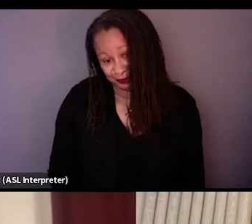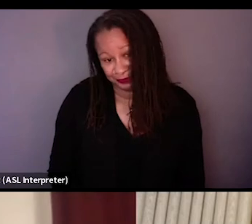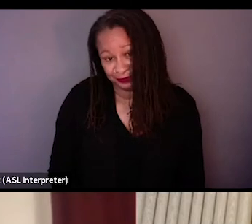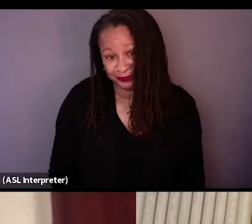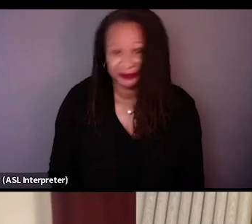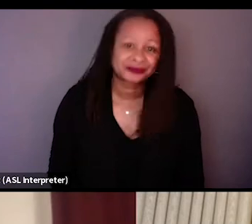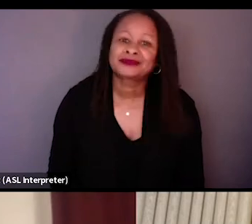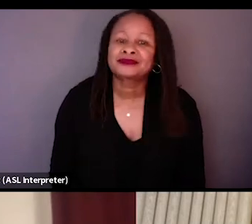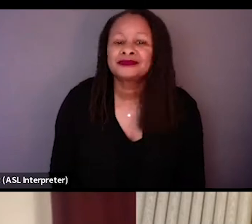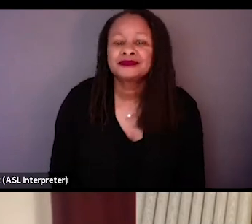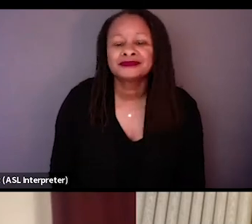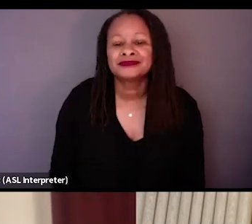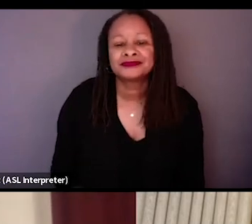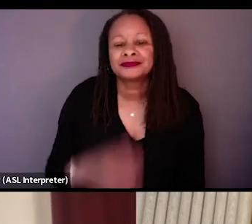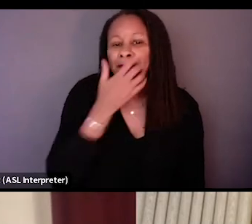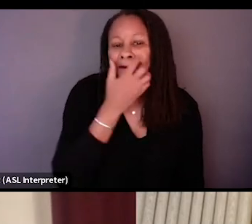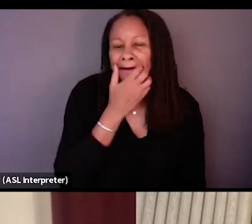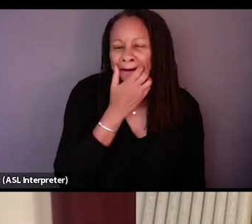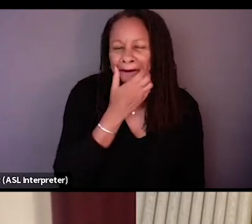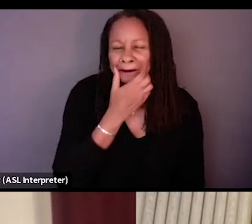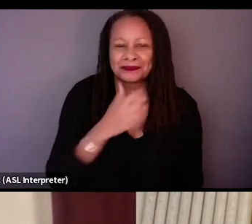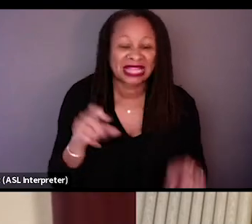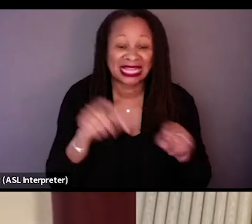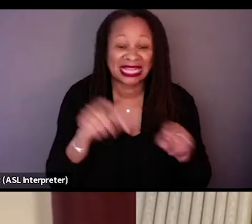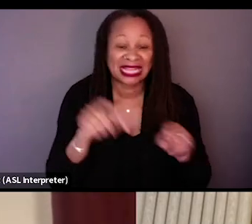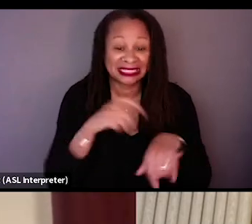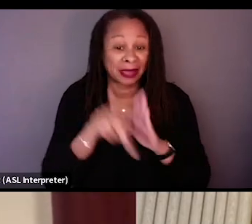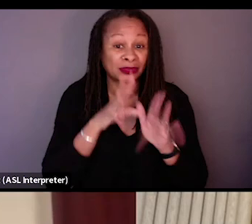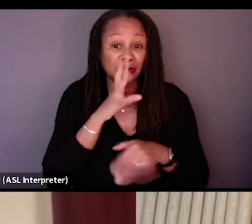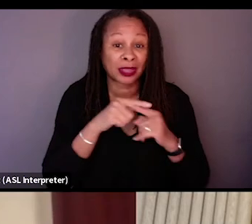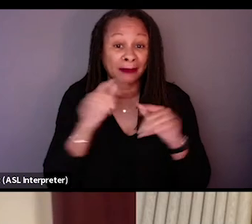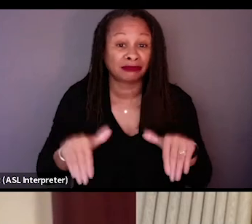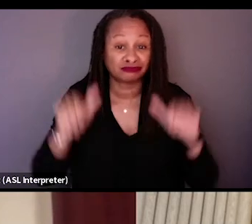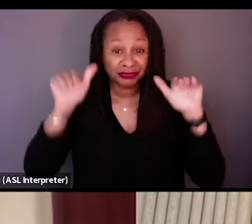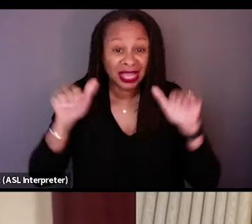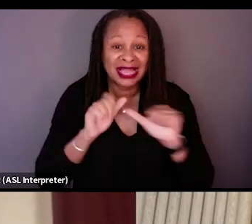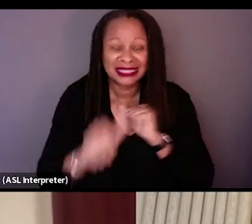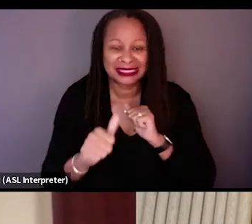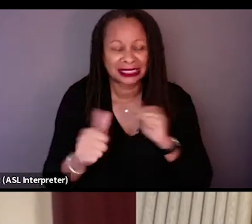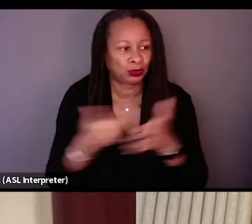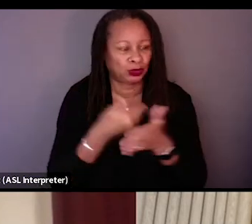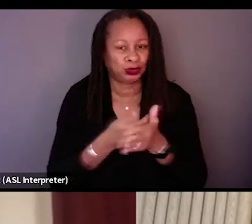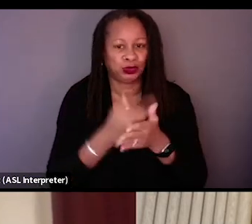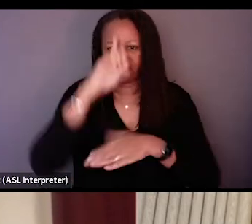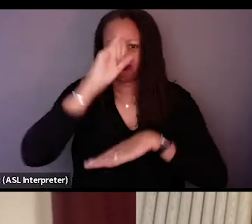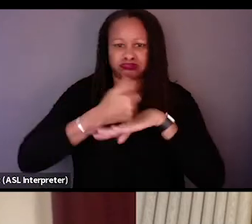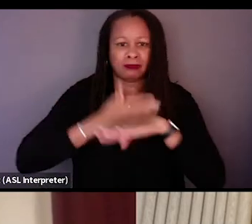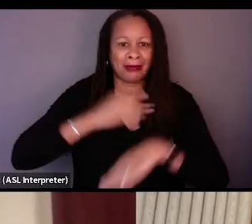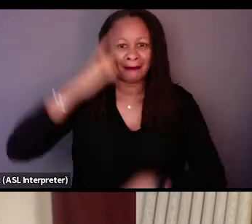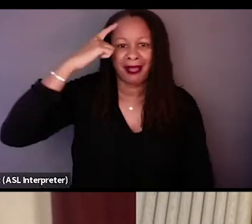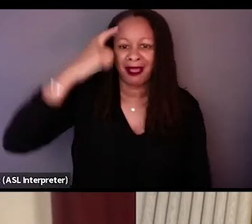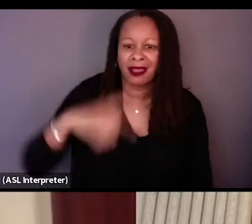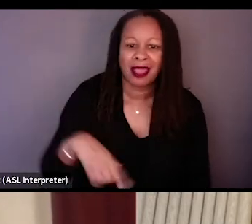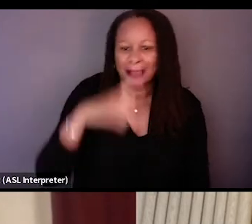just coming up and this period of what we're talking about, that's in the movie, was still fresh in my mind, just because it